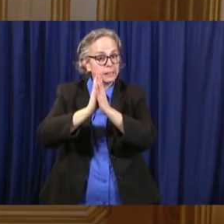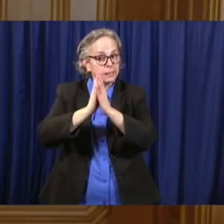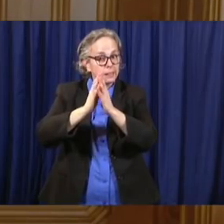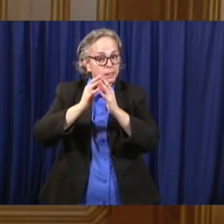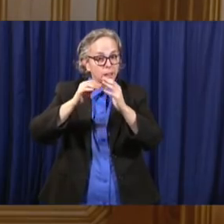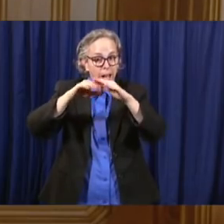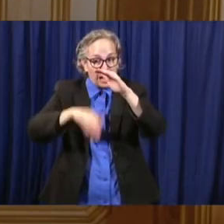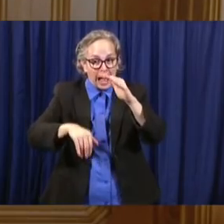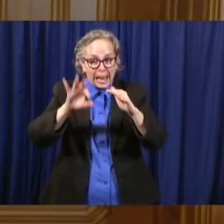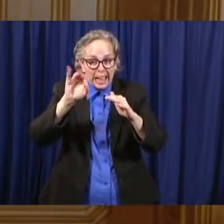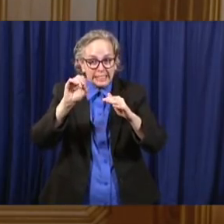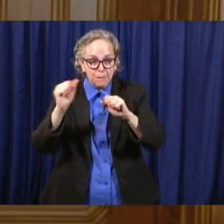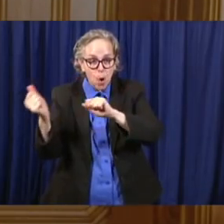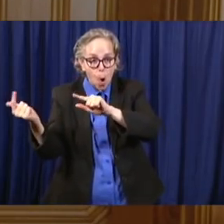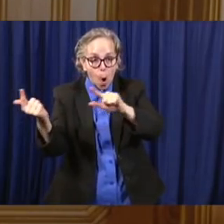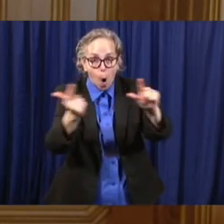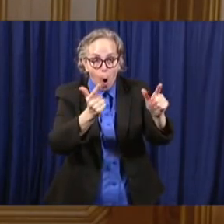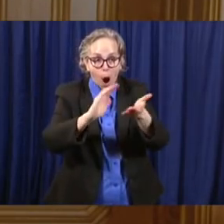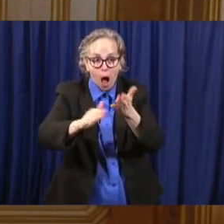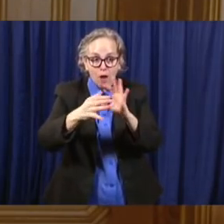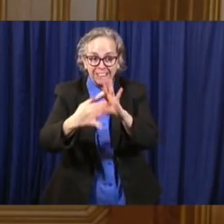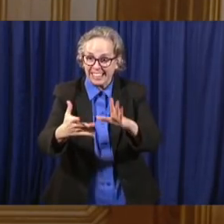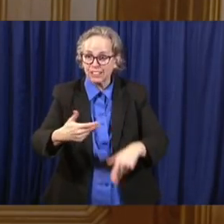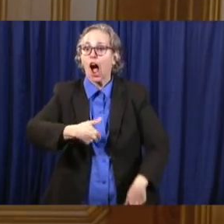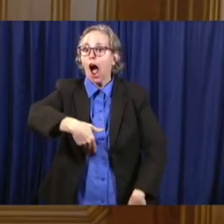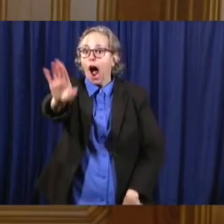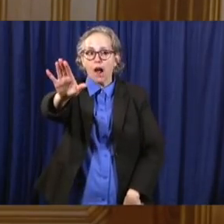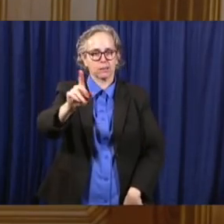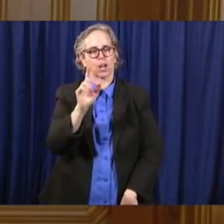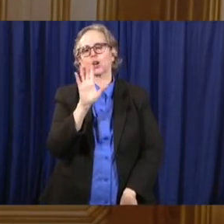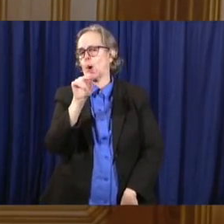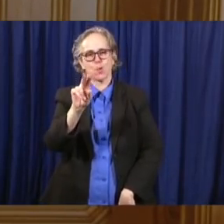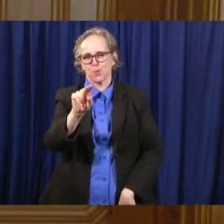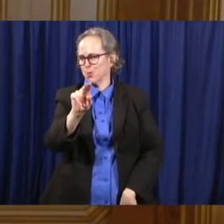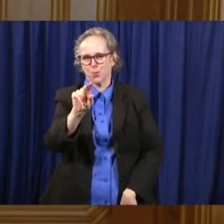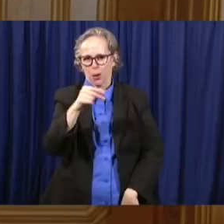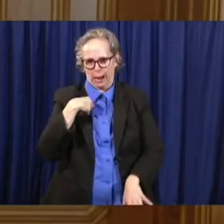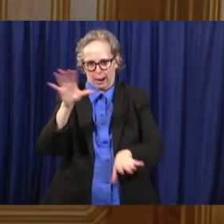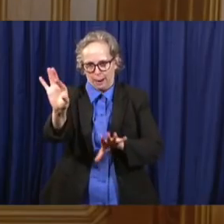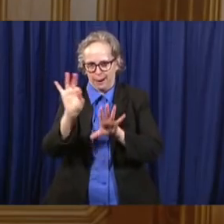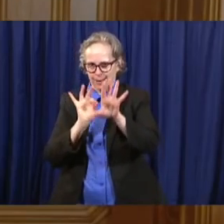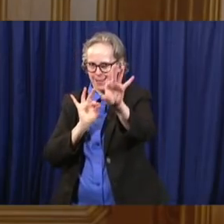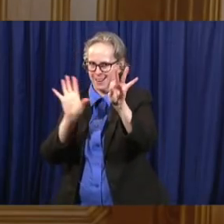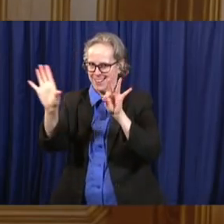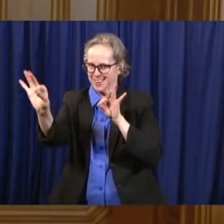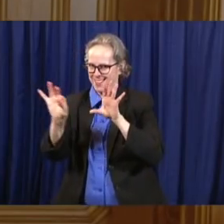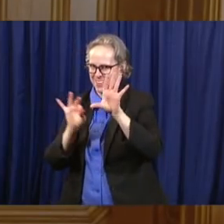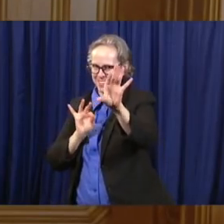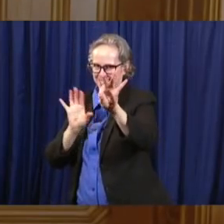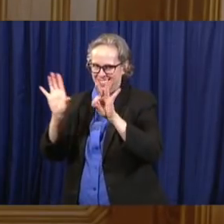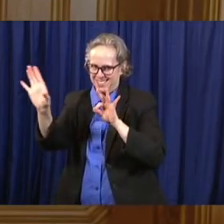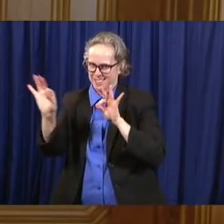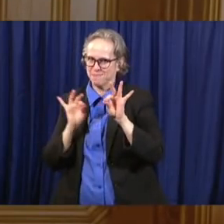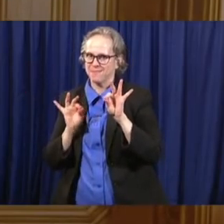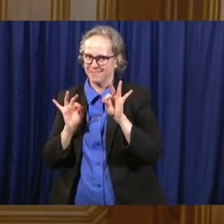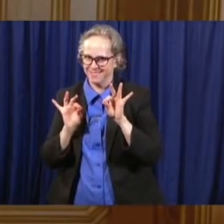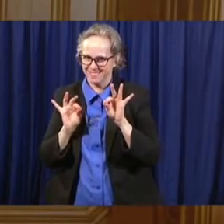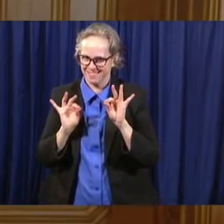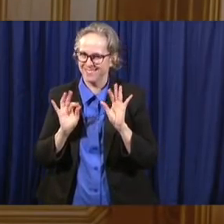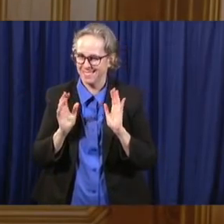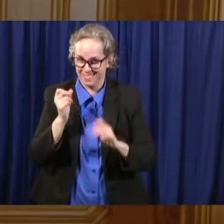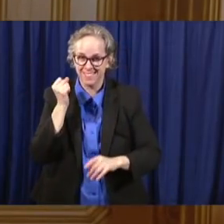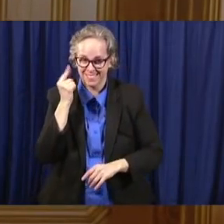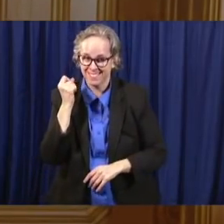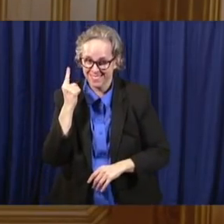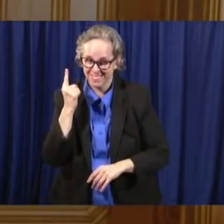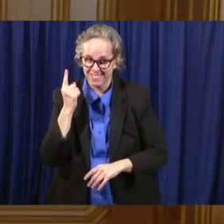who is within 90 days of their time be released. We start with that number, and then we start